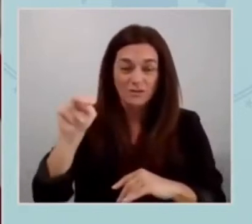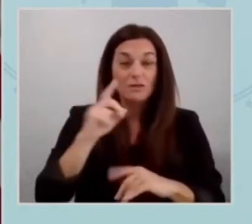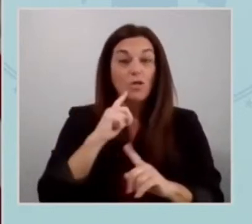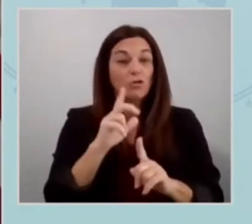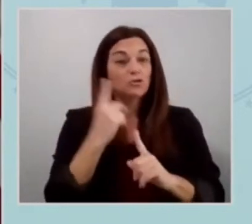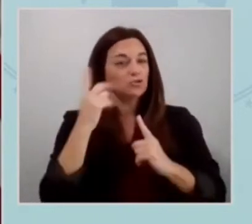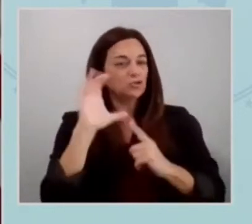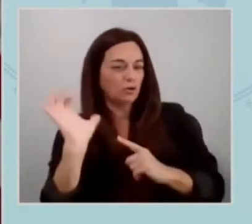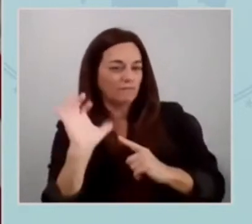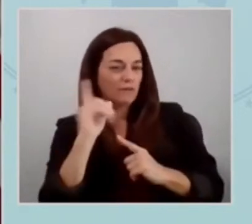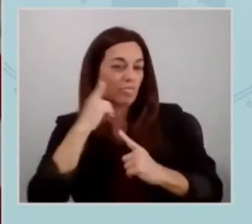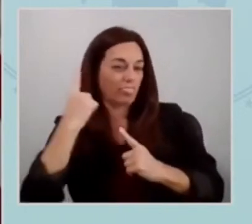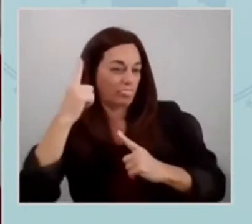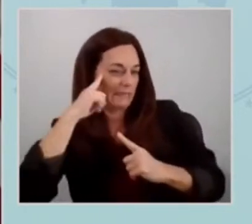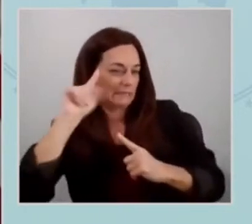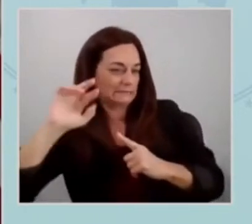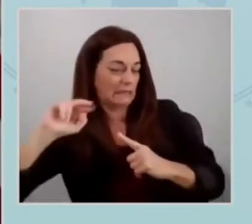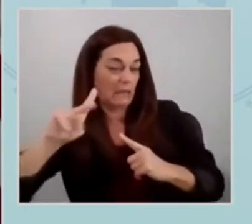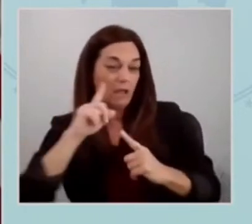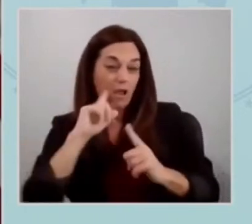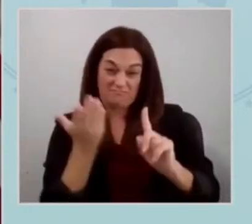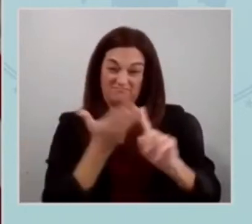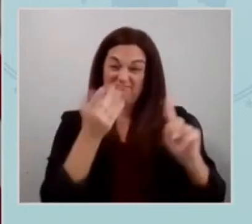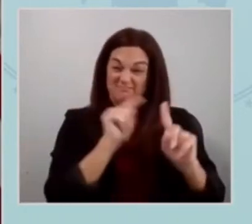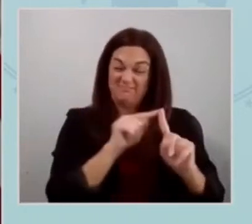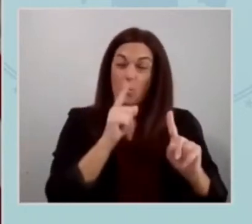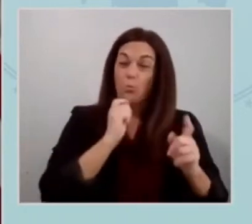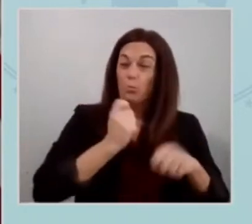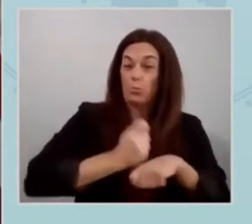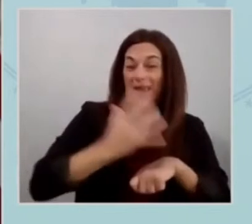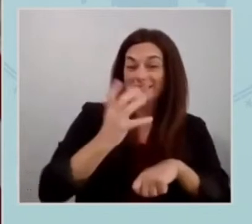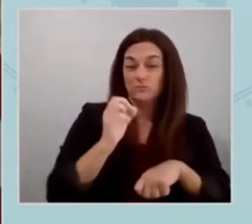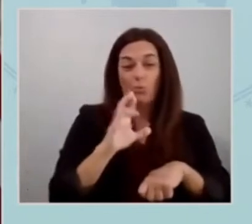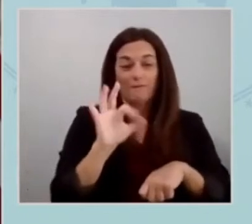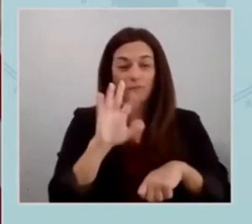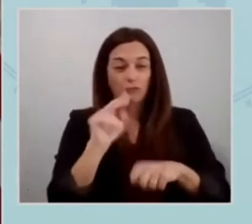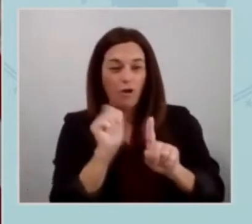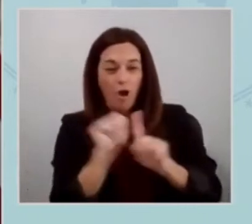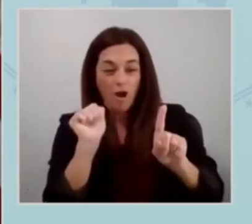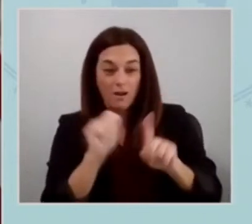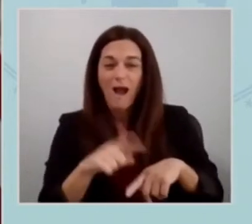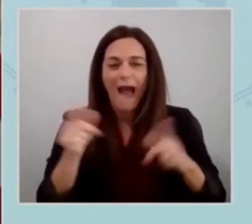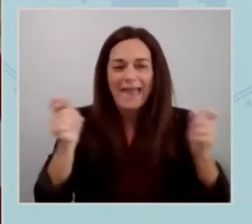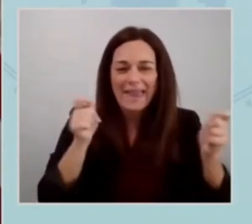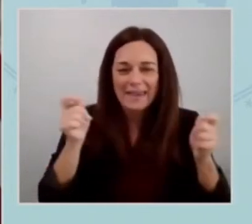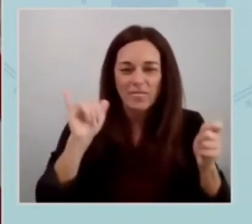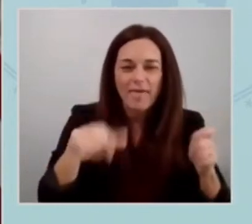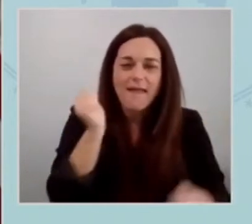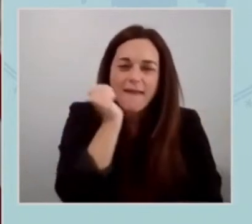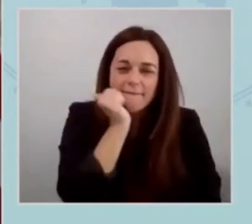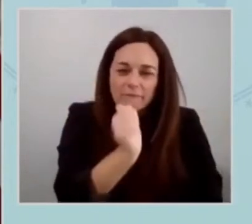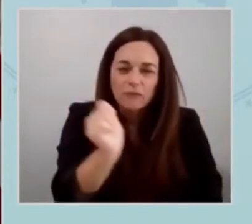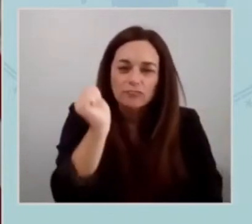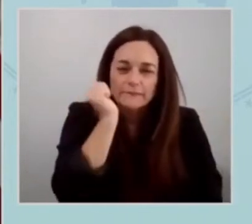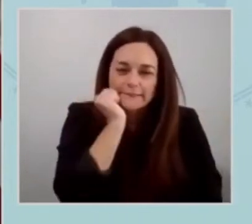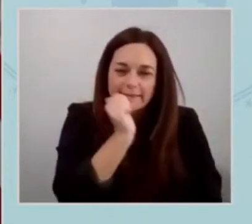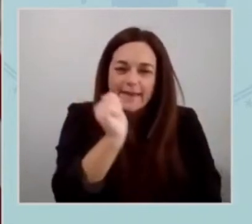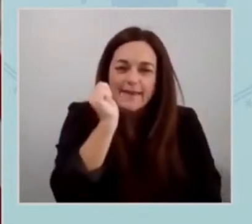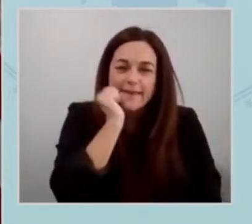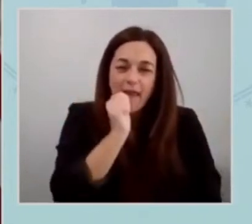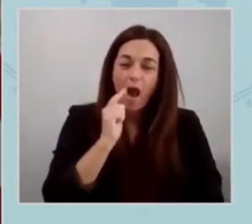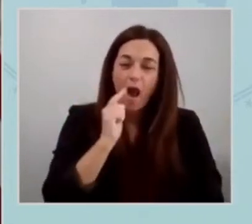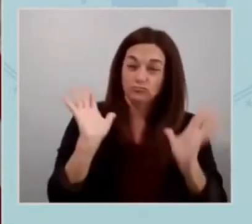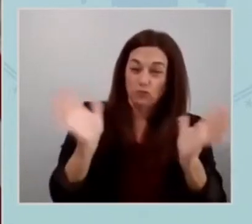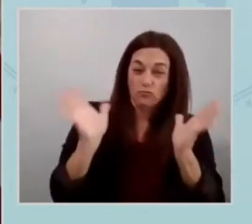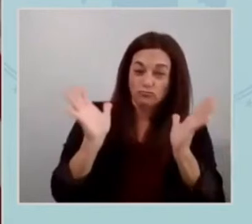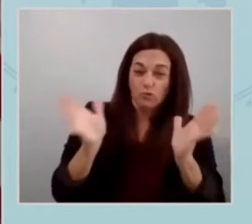depression. And by the way, even the conservative think tanks pointed out of less than 0.2% waste or fraud. I handle that